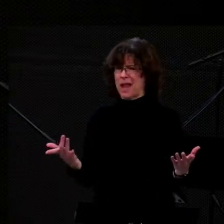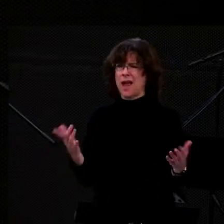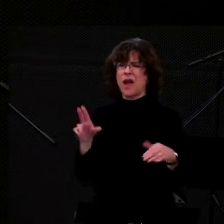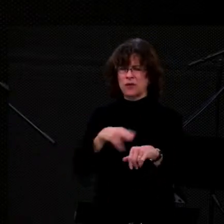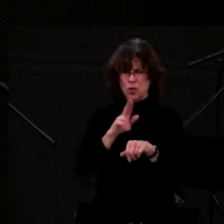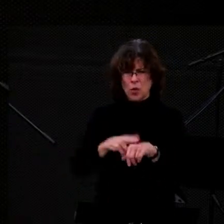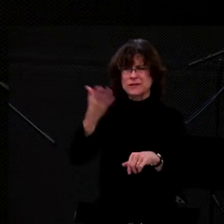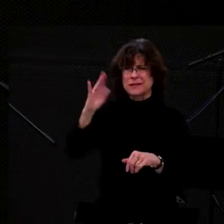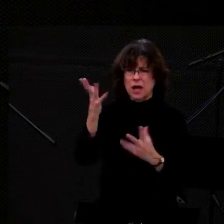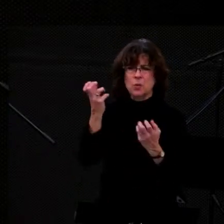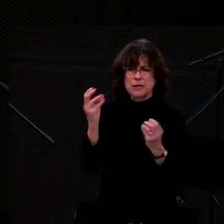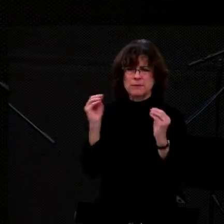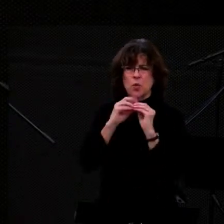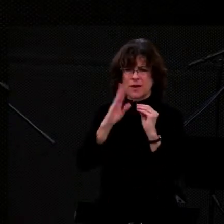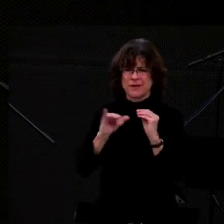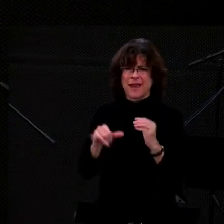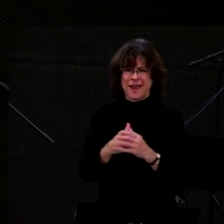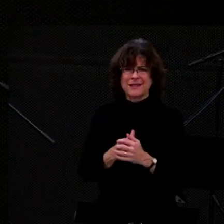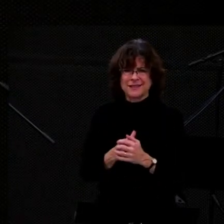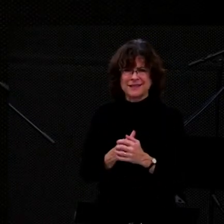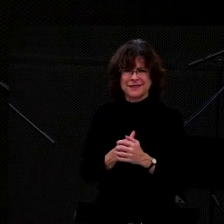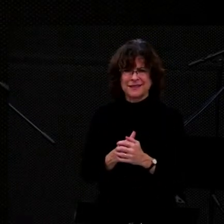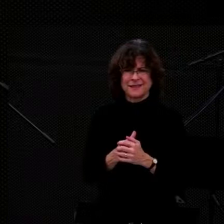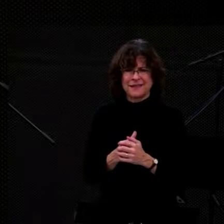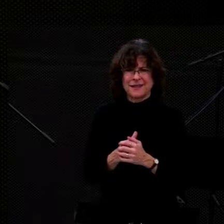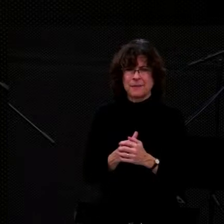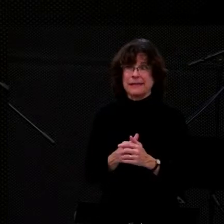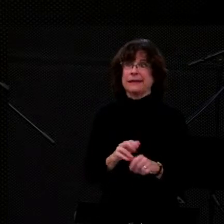than that, isn't it? We hope so anyway.